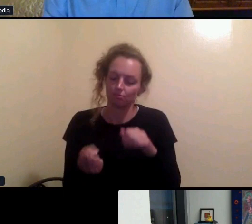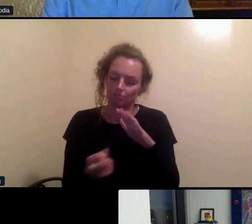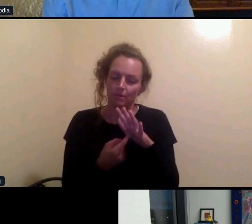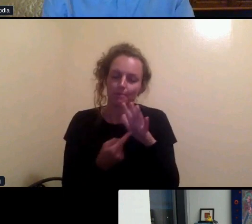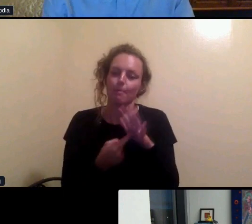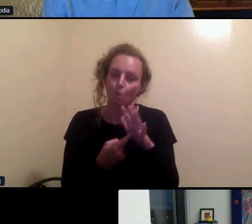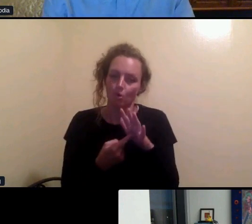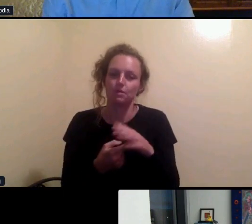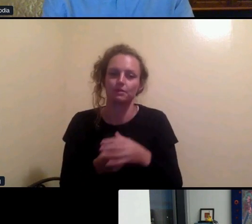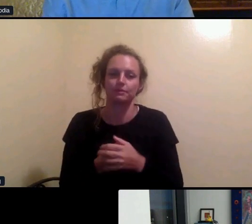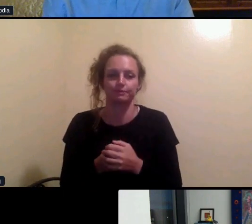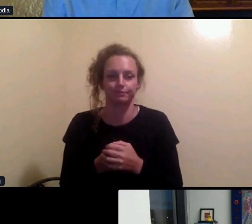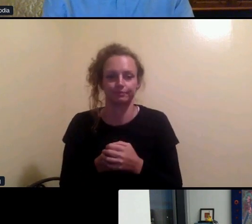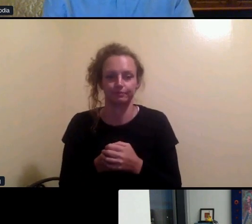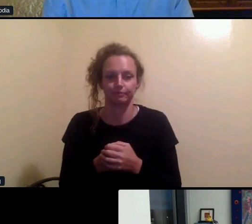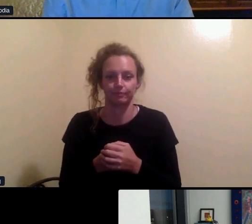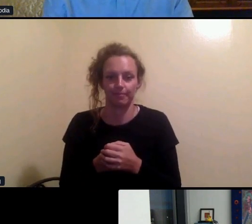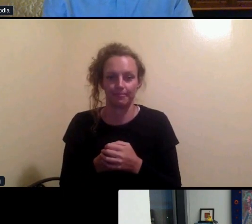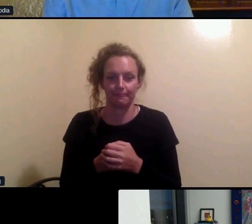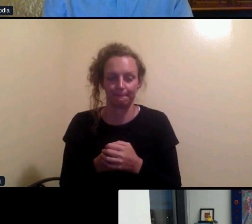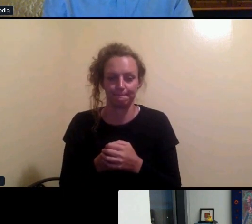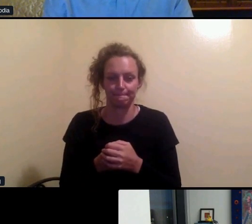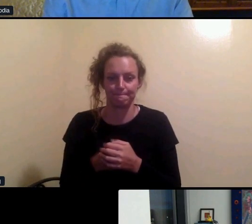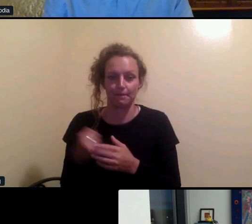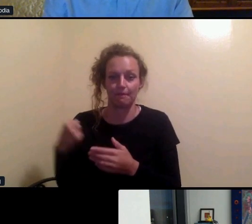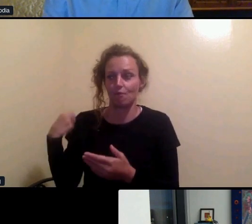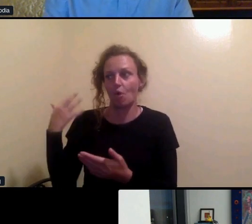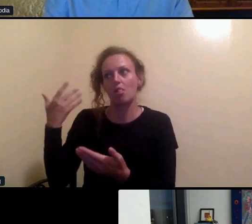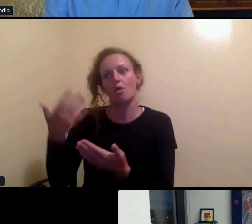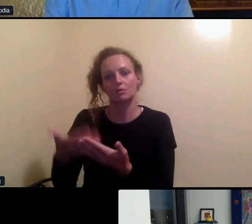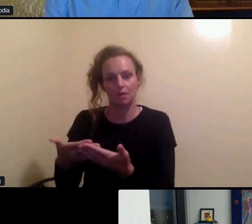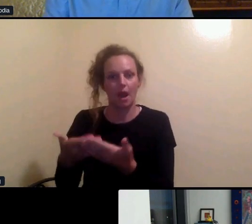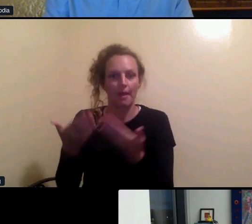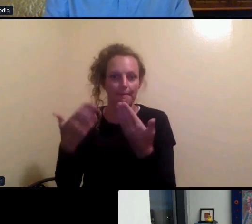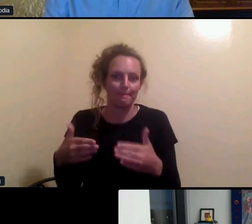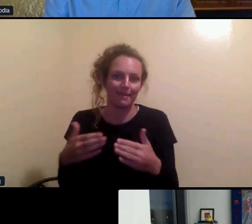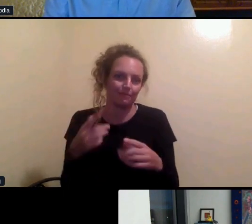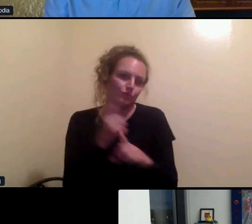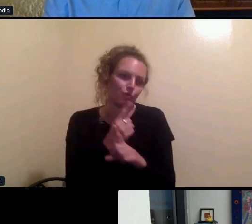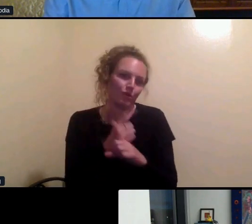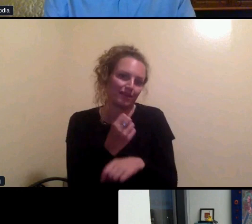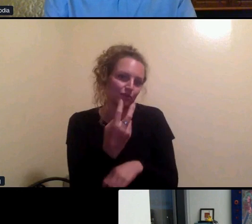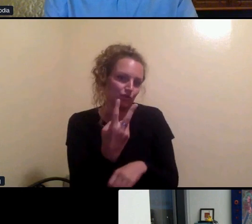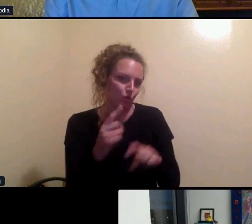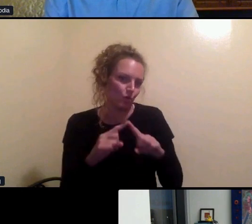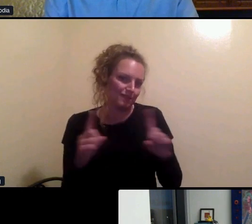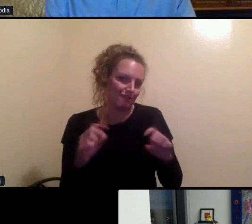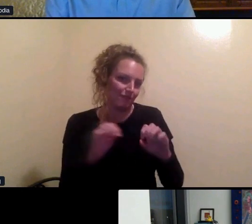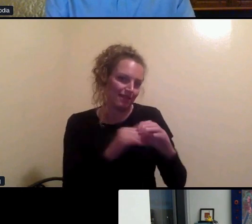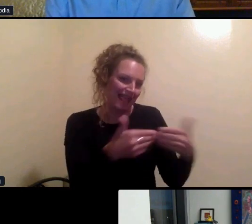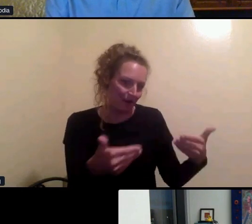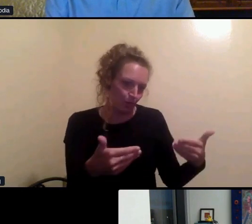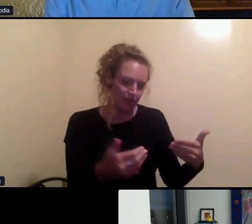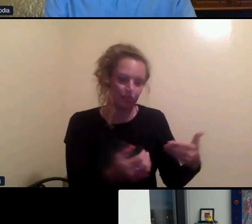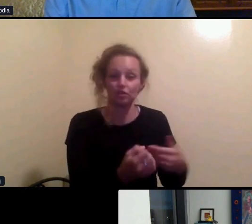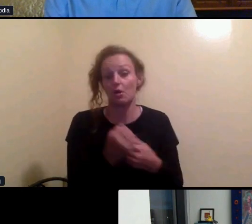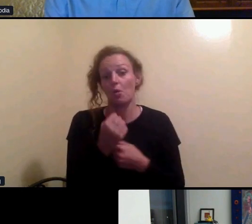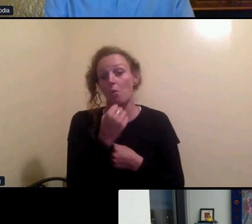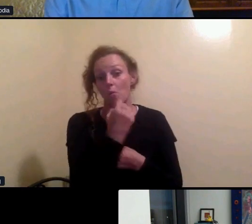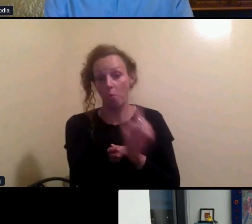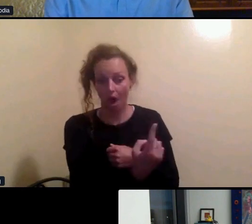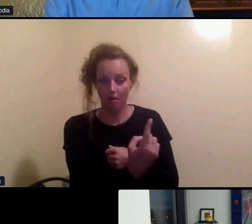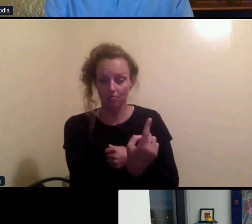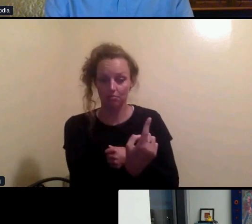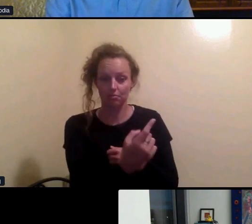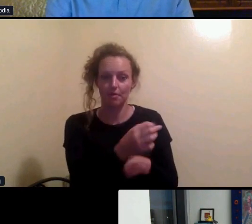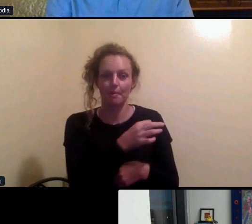been talking in two languages. One is the medical language and two is the right language, which is brilliant,